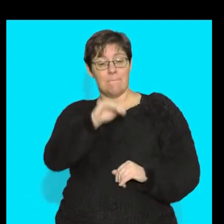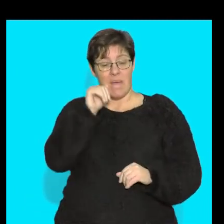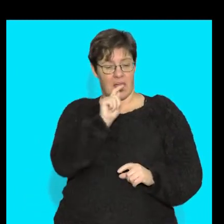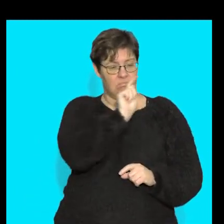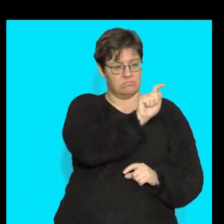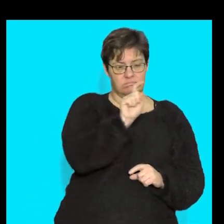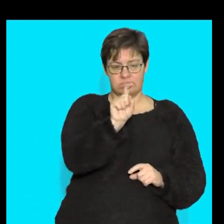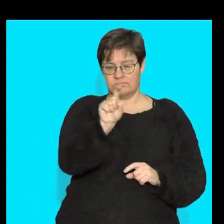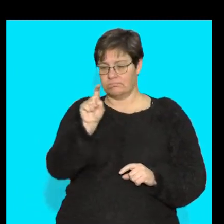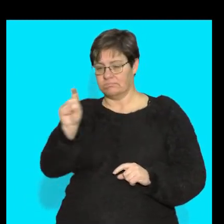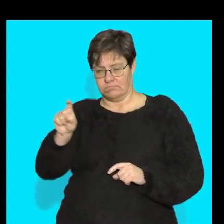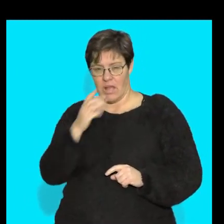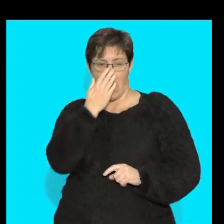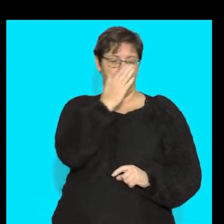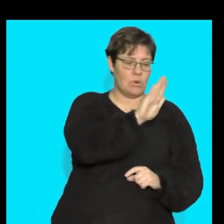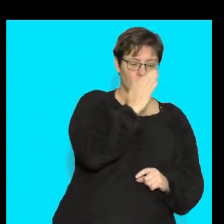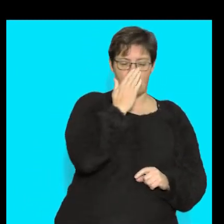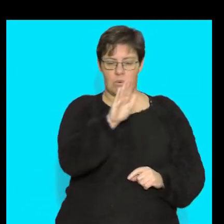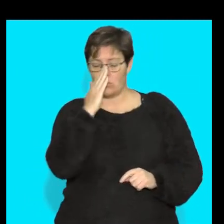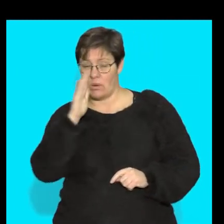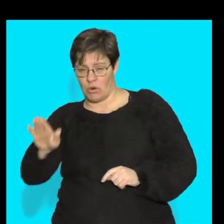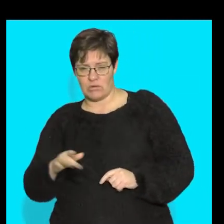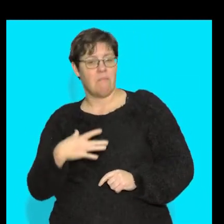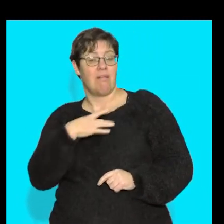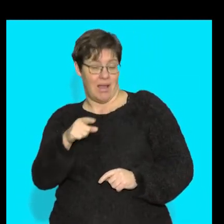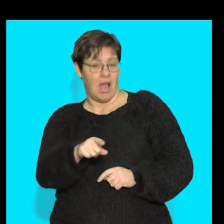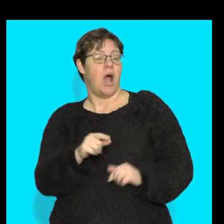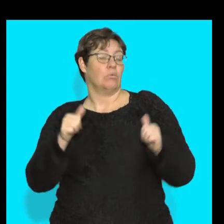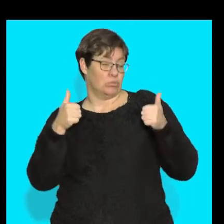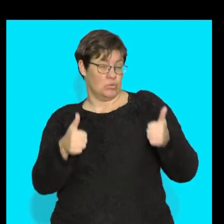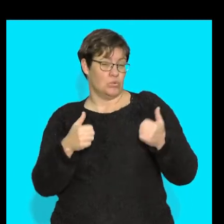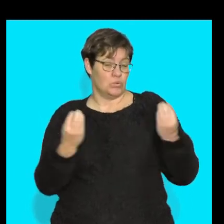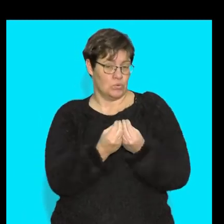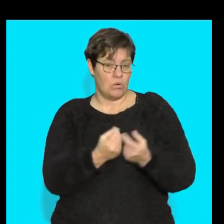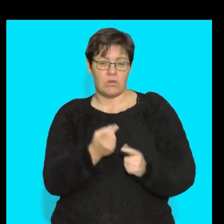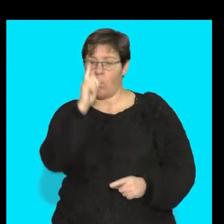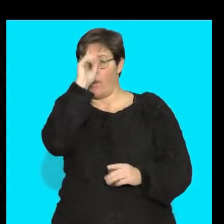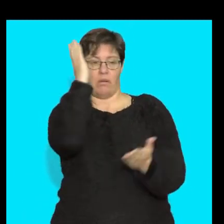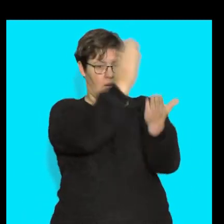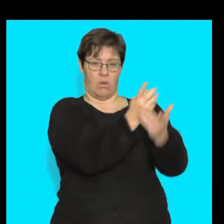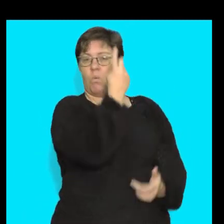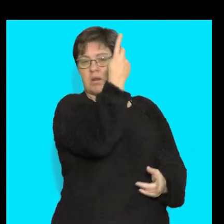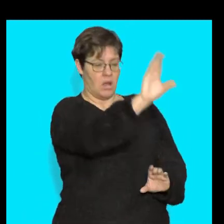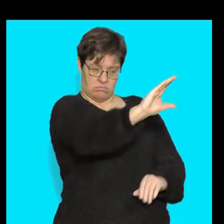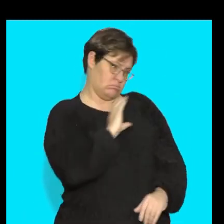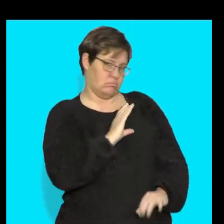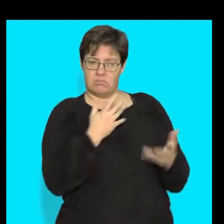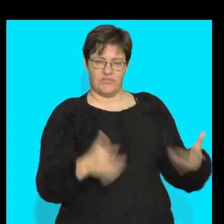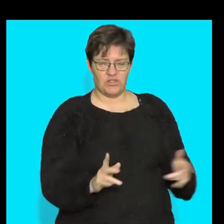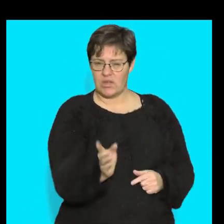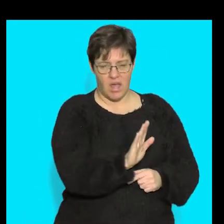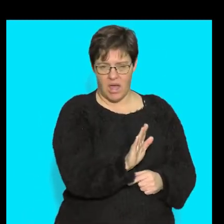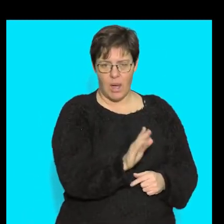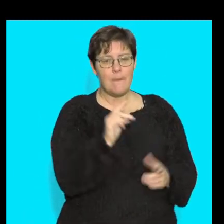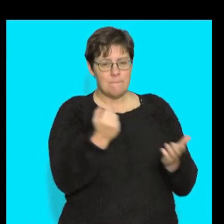different banks. I love Mavis. I really, really love Mavis because this is a great thing, right? You don't just go and then say, the